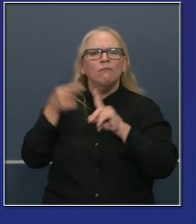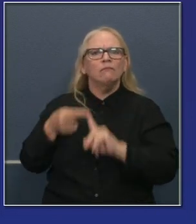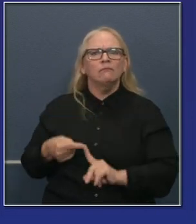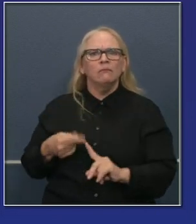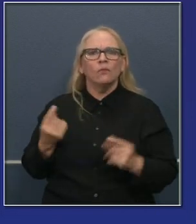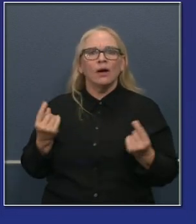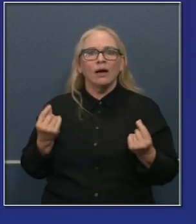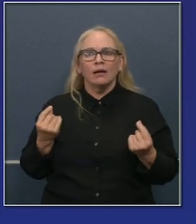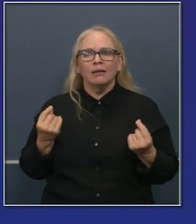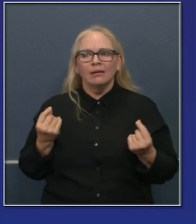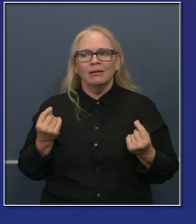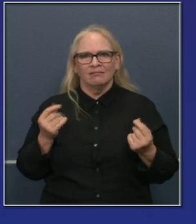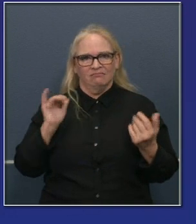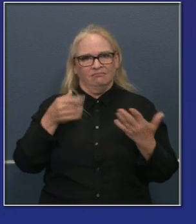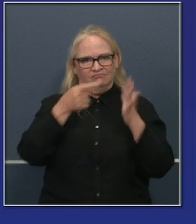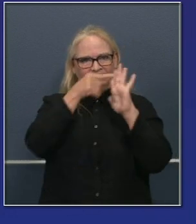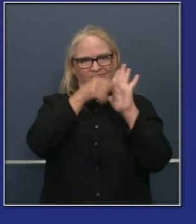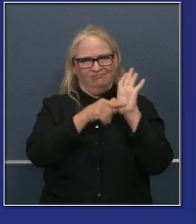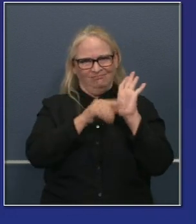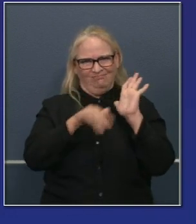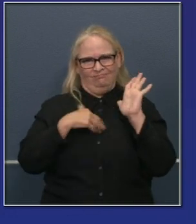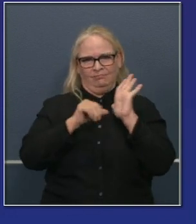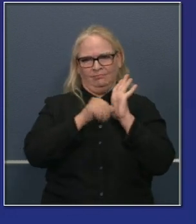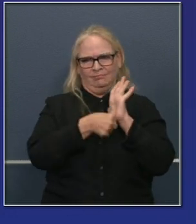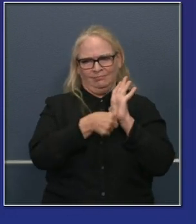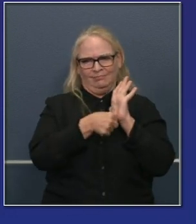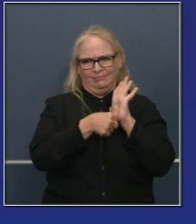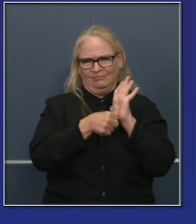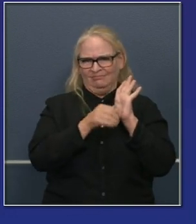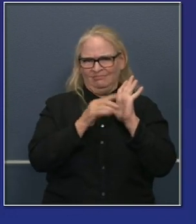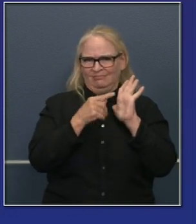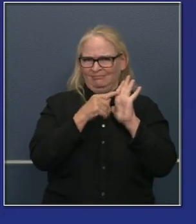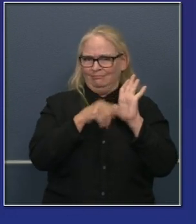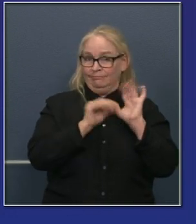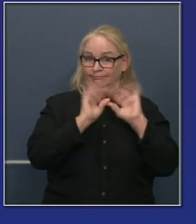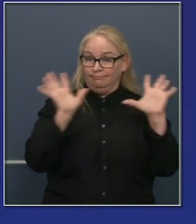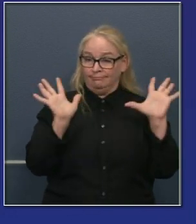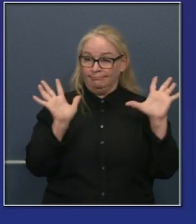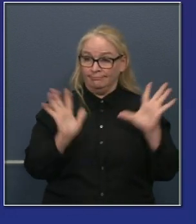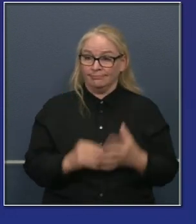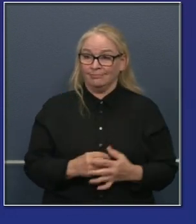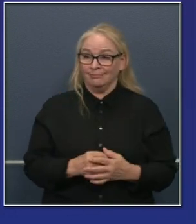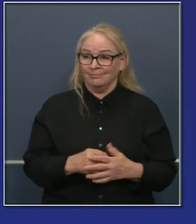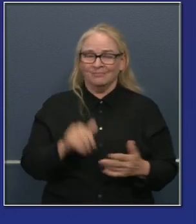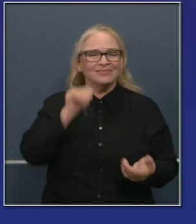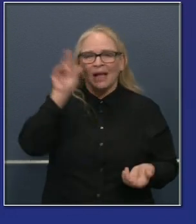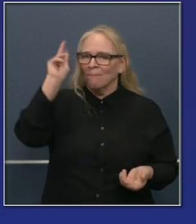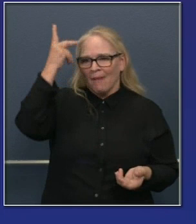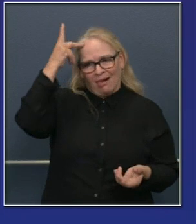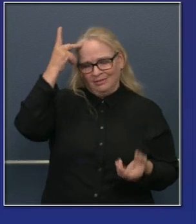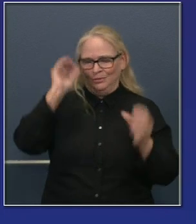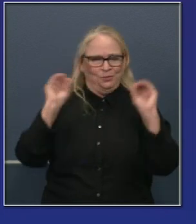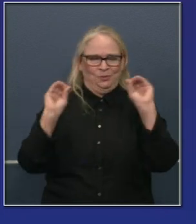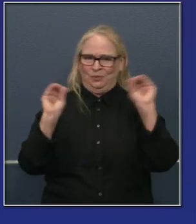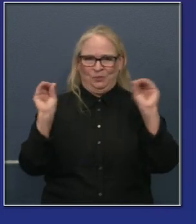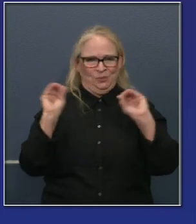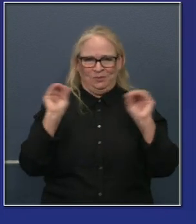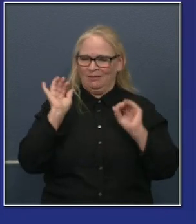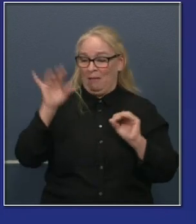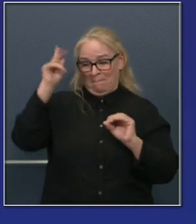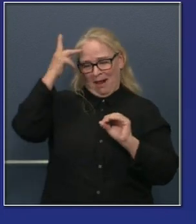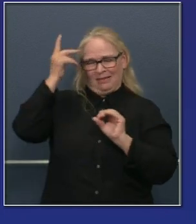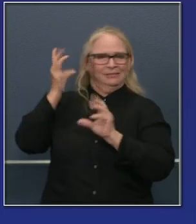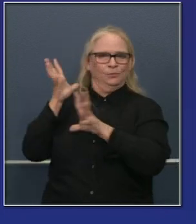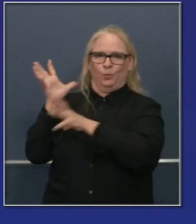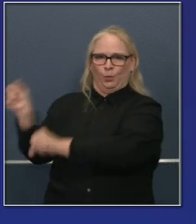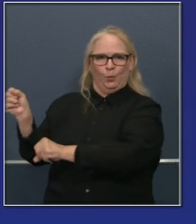in. You can just remove a political context, remove one individual or elected official.